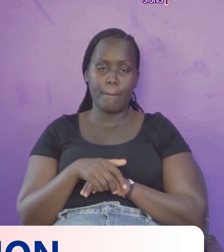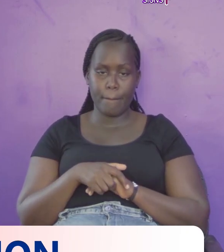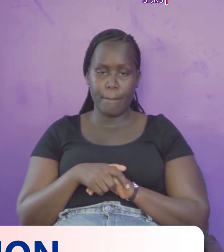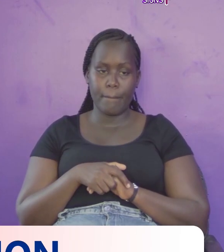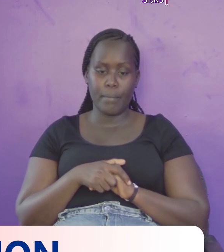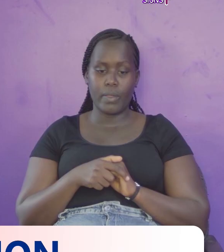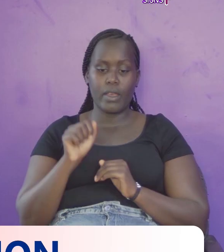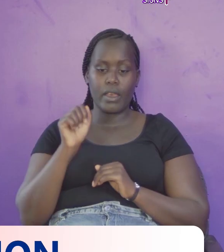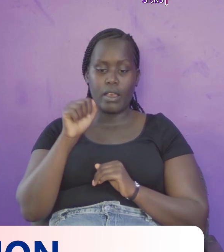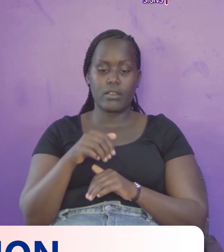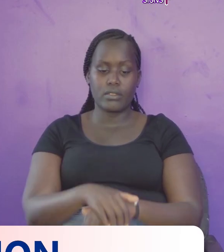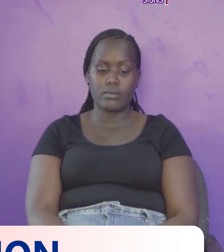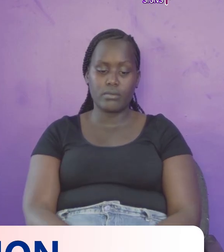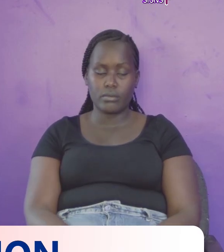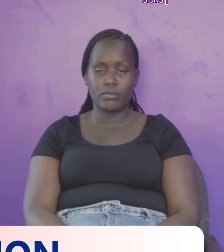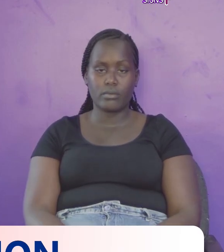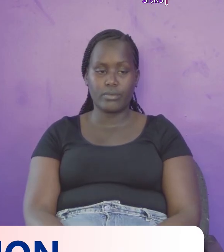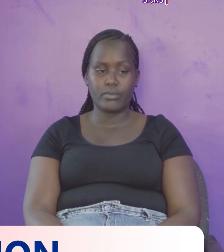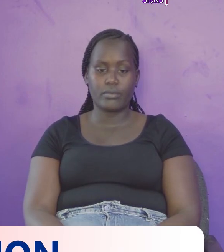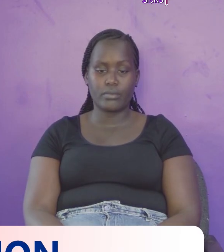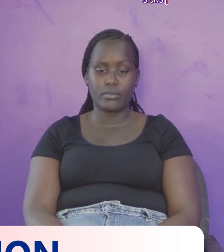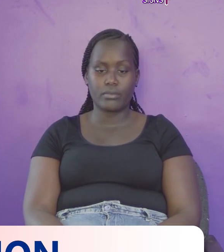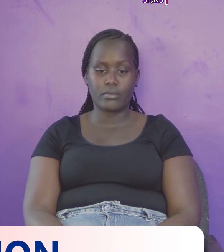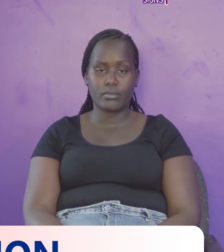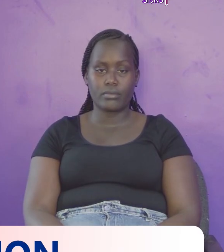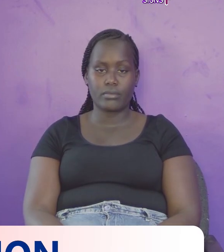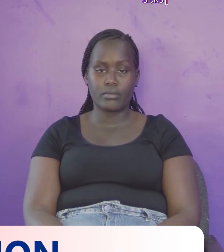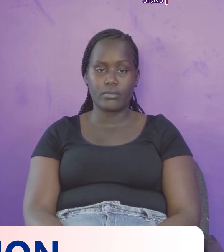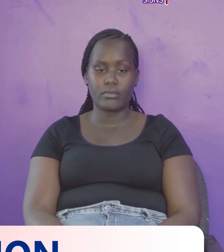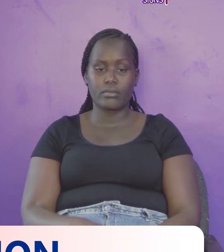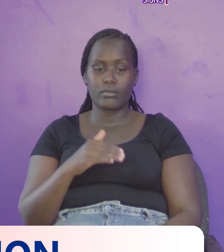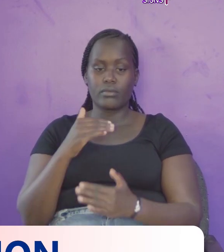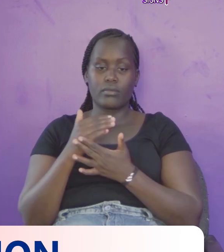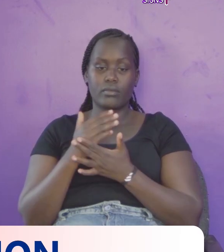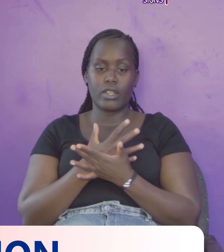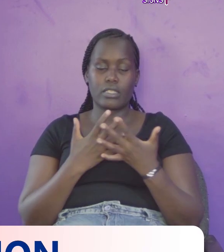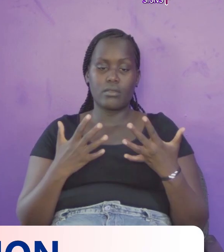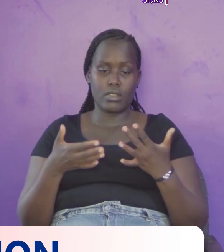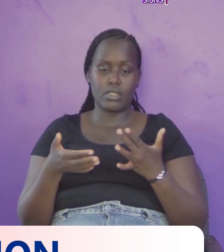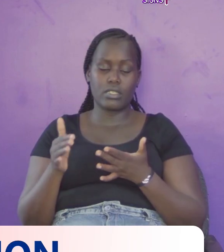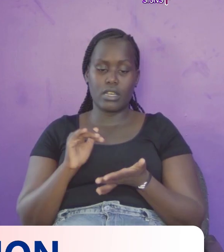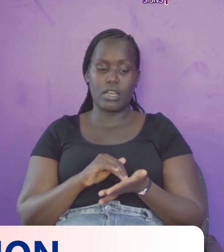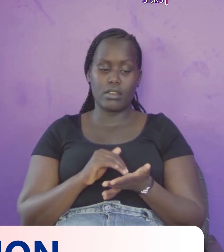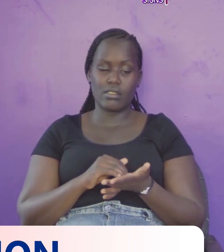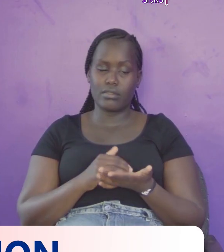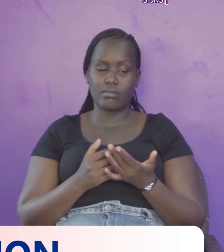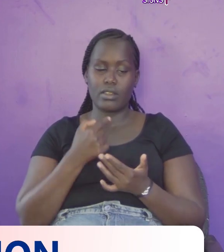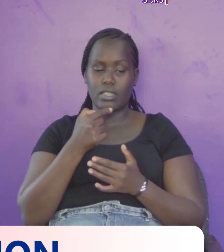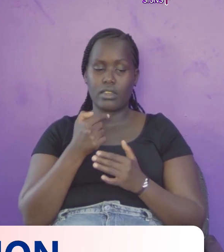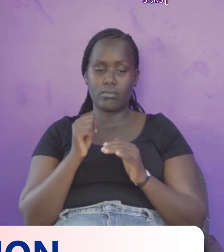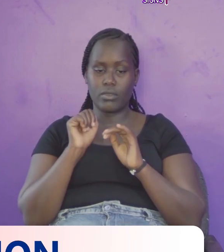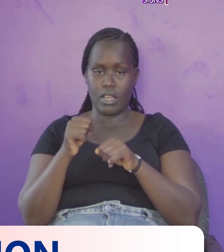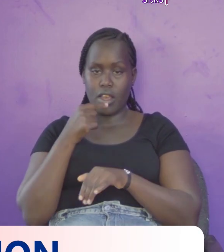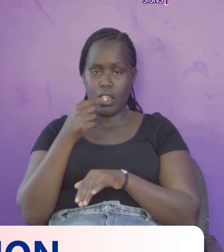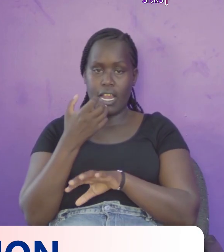Yeah, Maureen, take it up. Yeah, Mr. Jonah, some things are a bit, again, I would say complicated. Yeah.